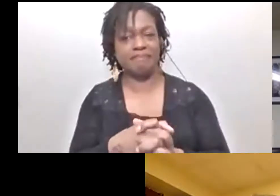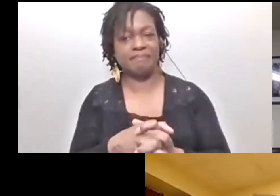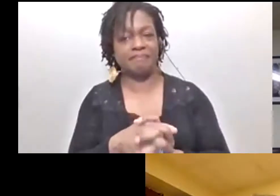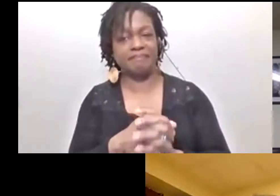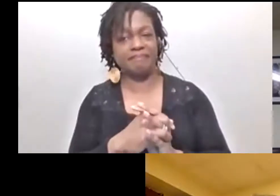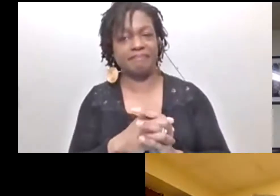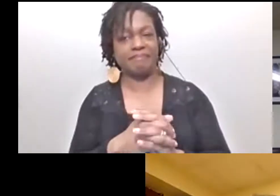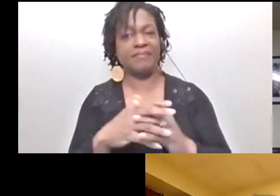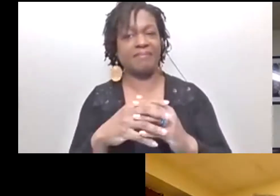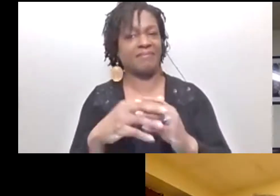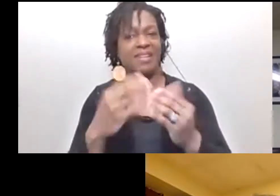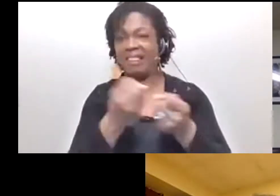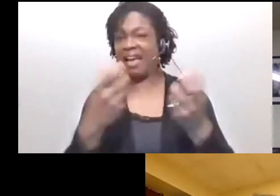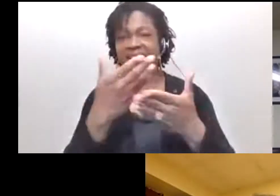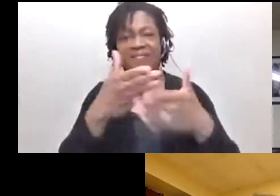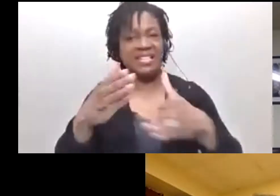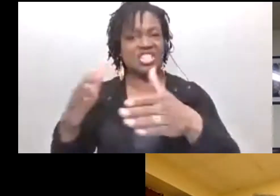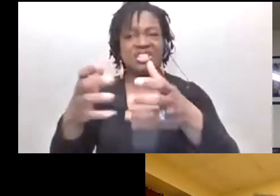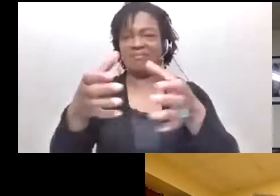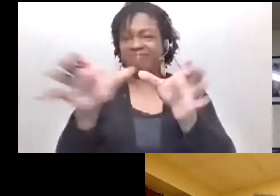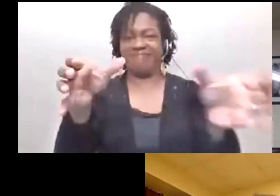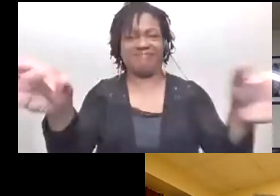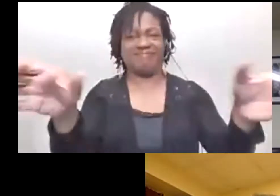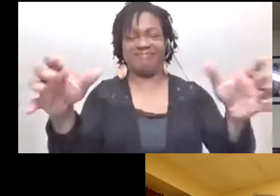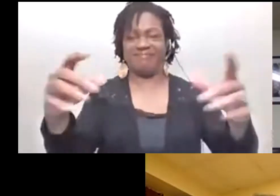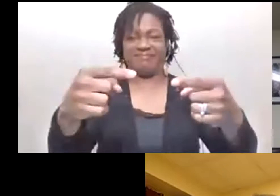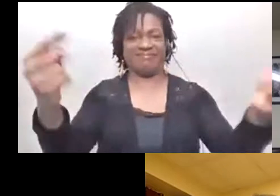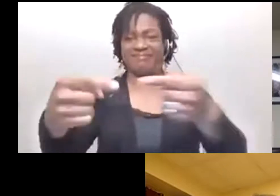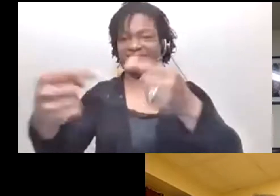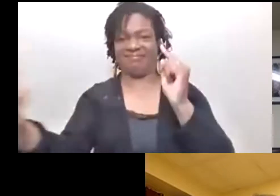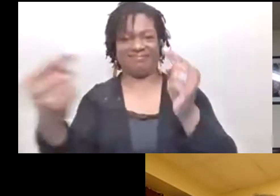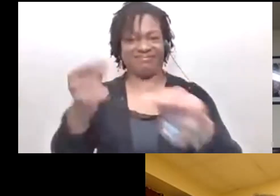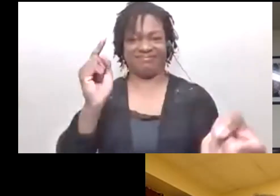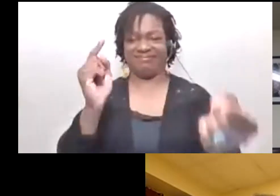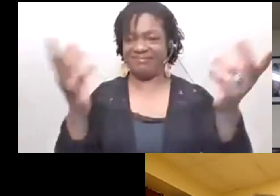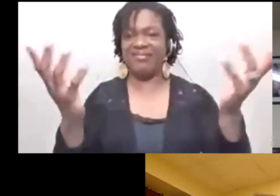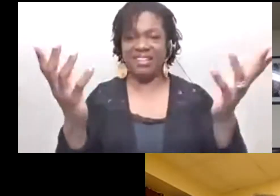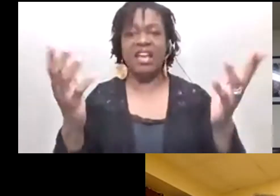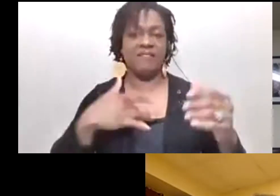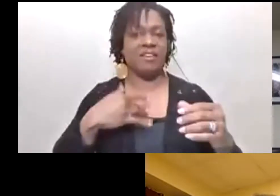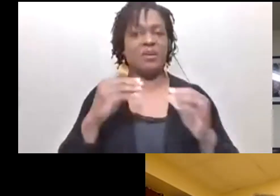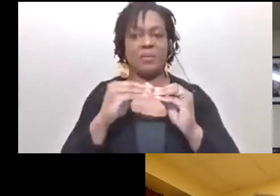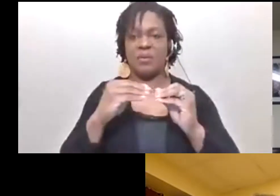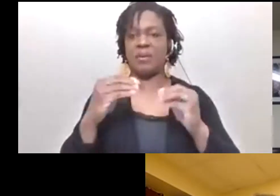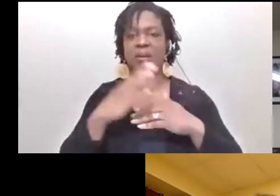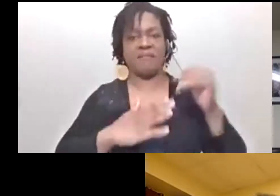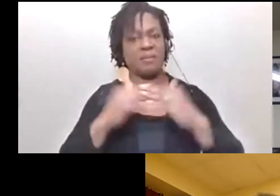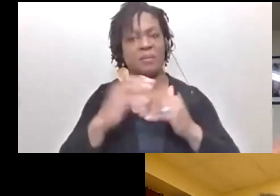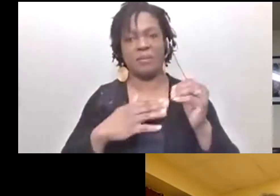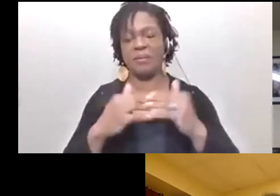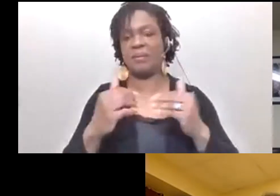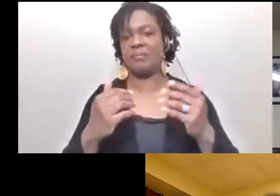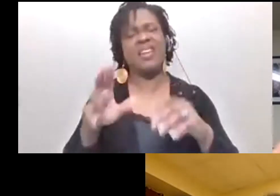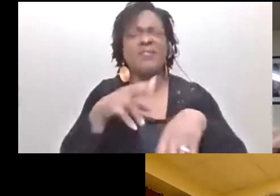a lot of division, I guess I would feel most comfortable with us. And of course, again, we all represent ourselves,